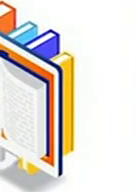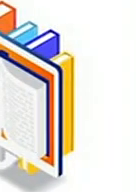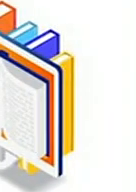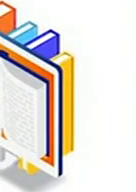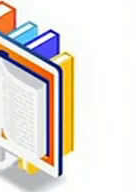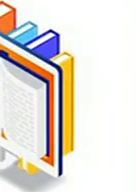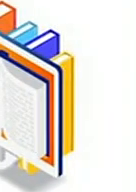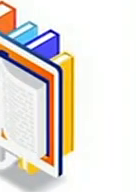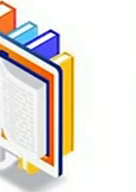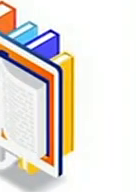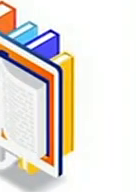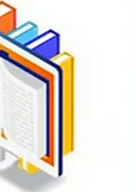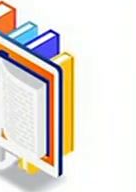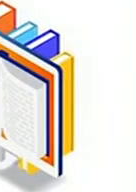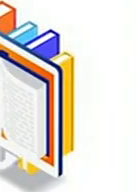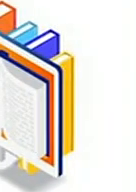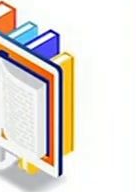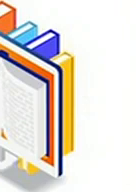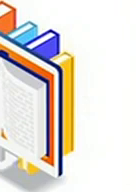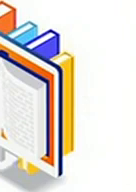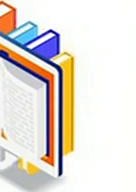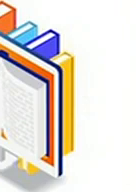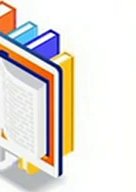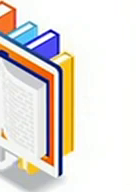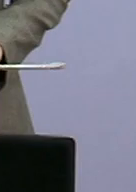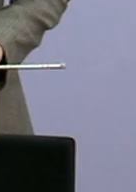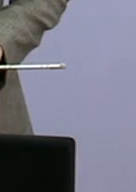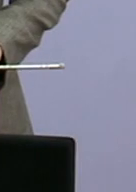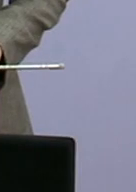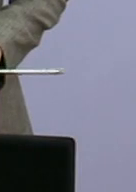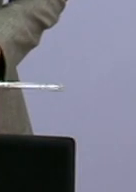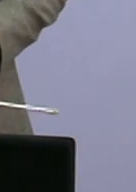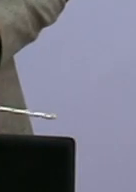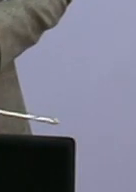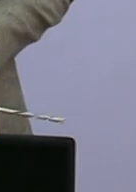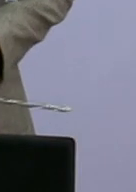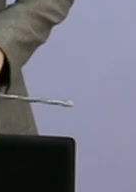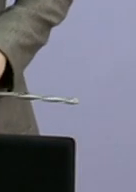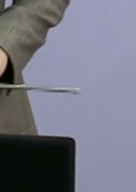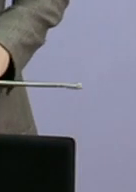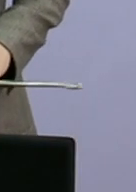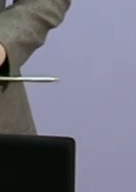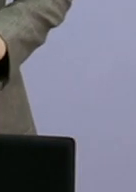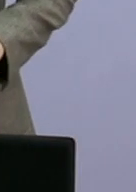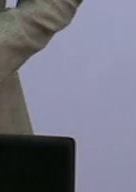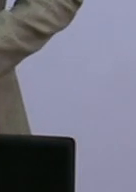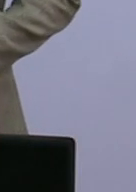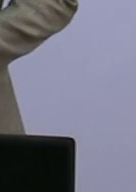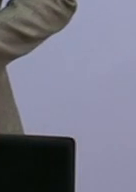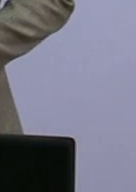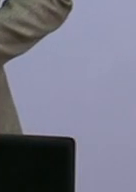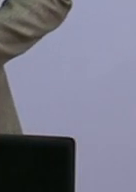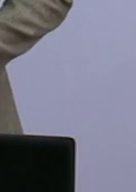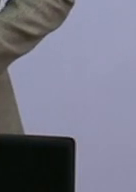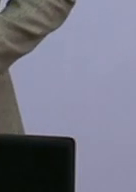And finally, I go to bed at night. It was an example.